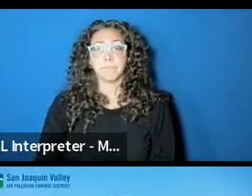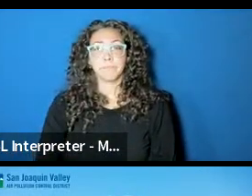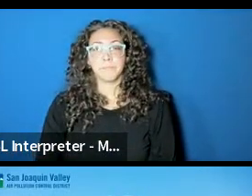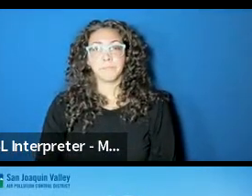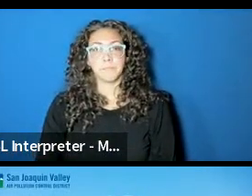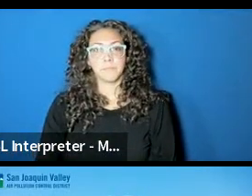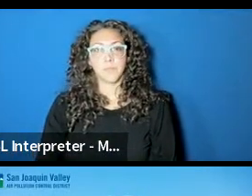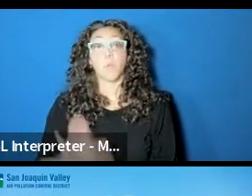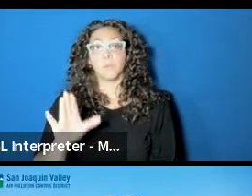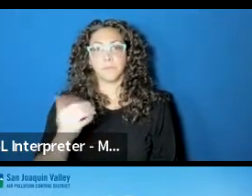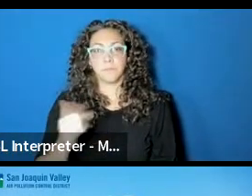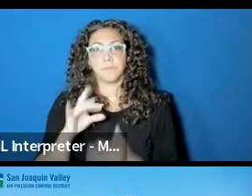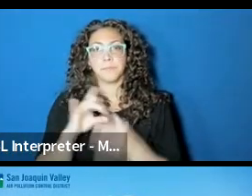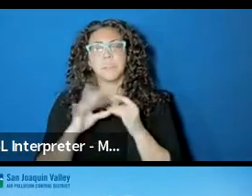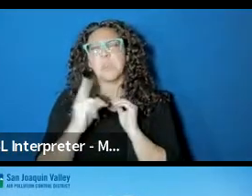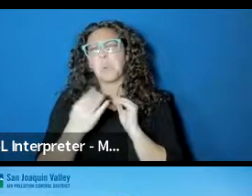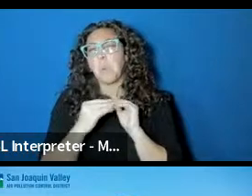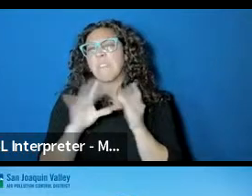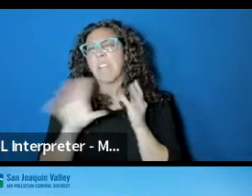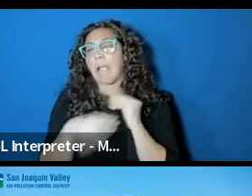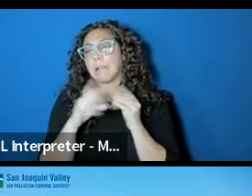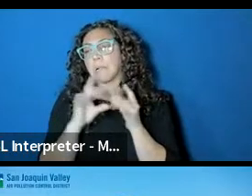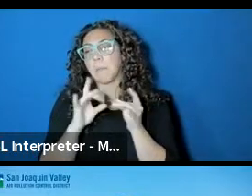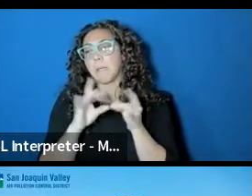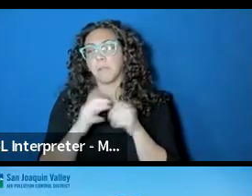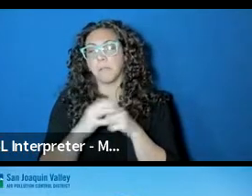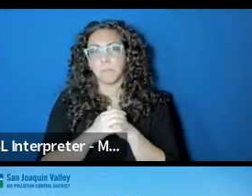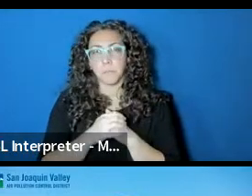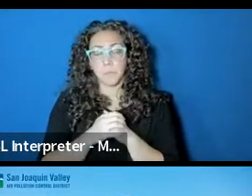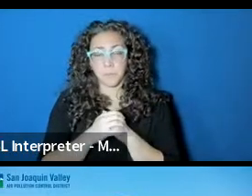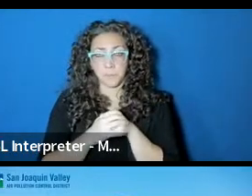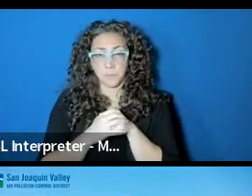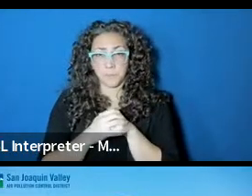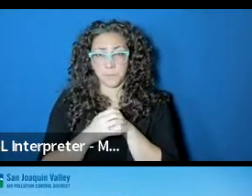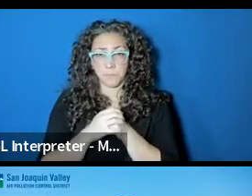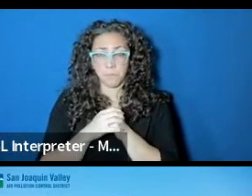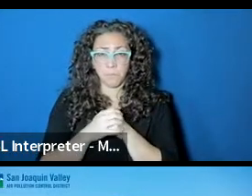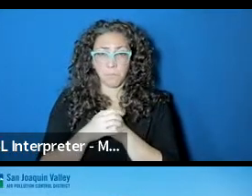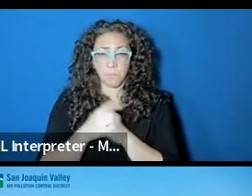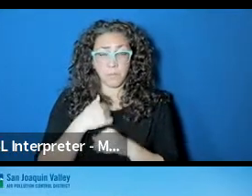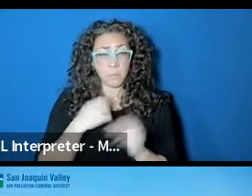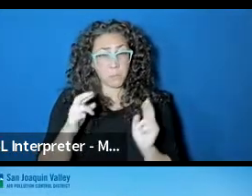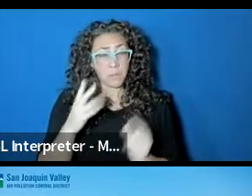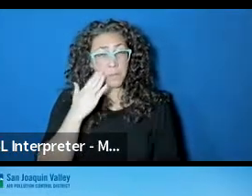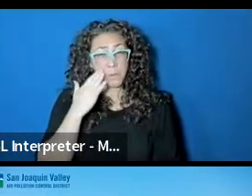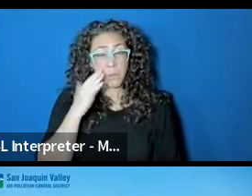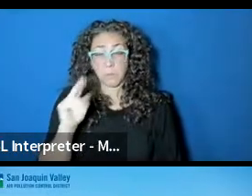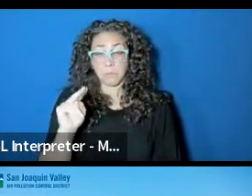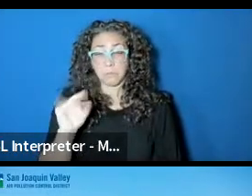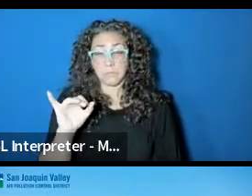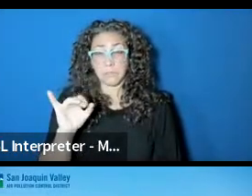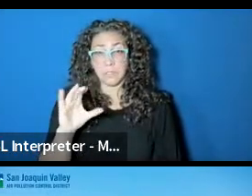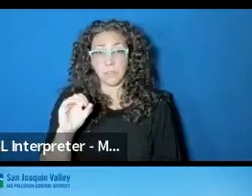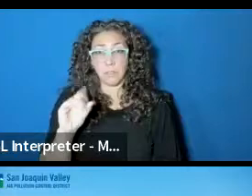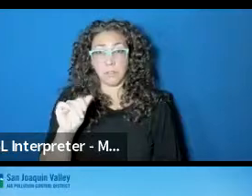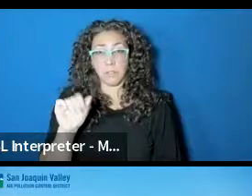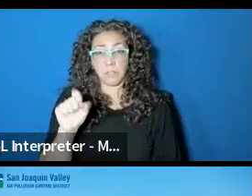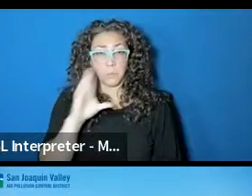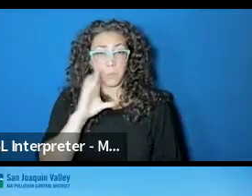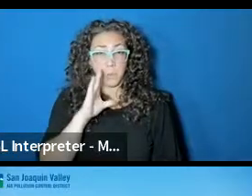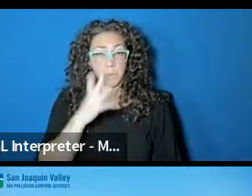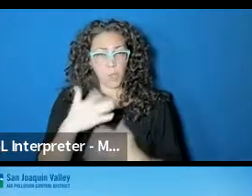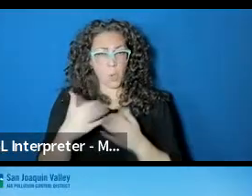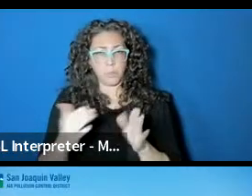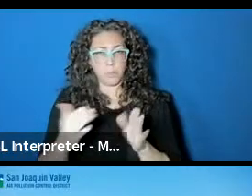So just more of a comment. I'm just hoping that I know Nick would be open to any type of questions that you may have after